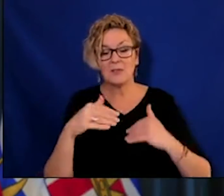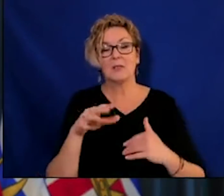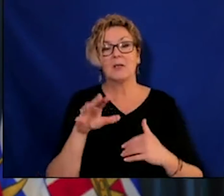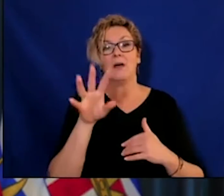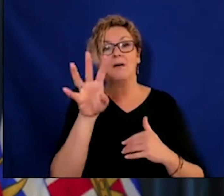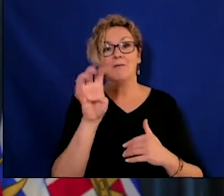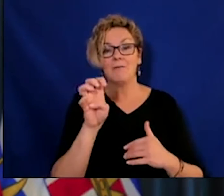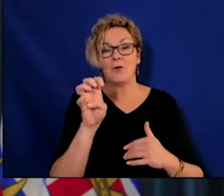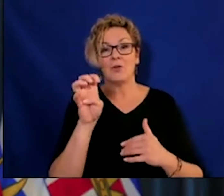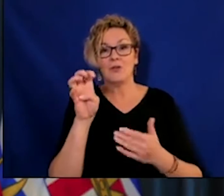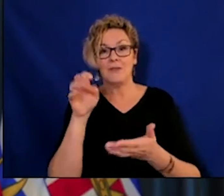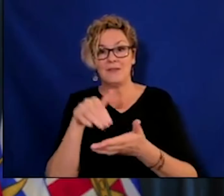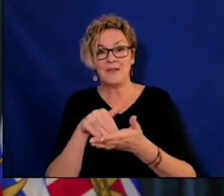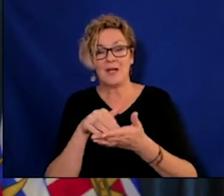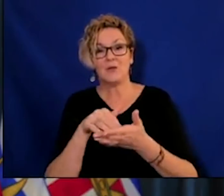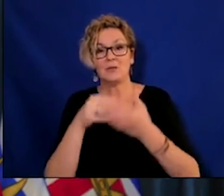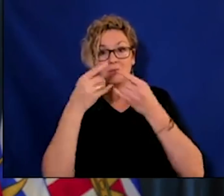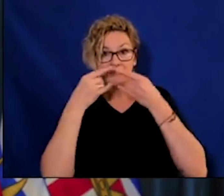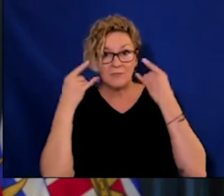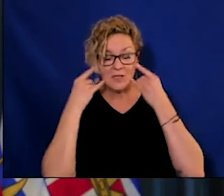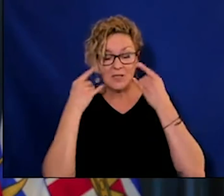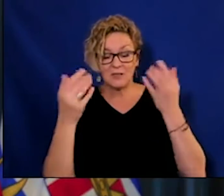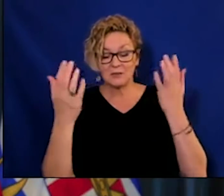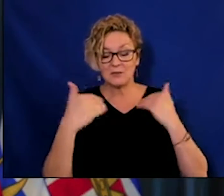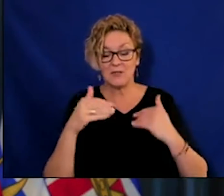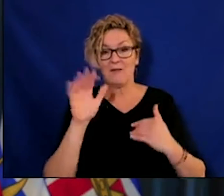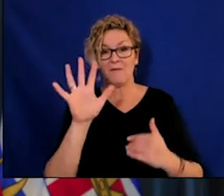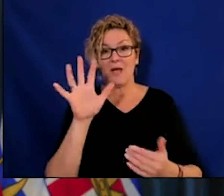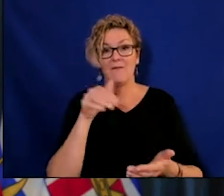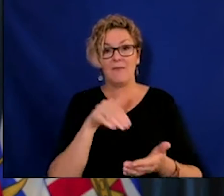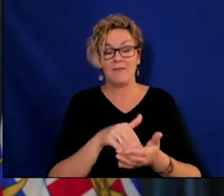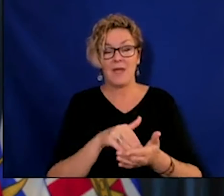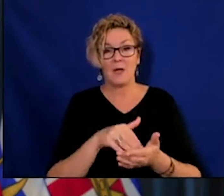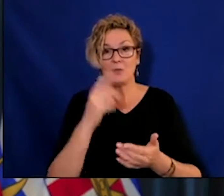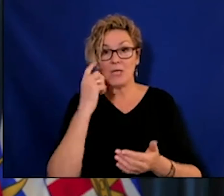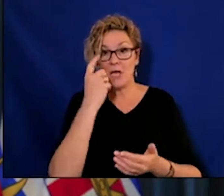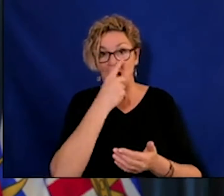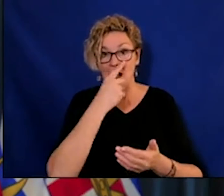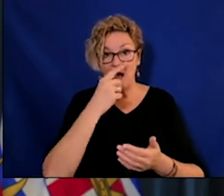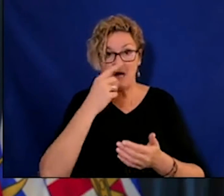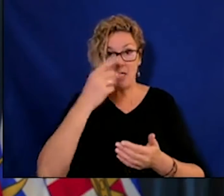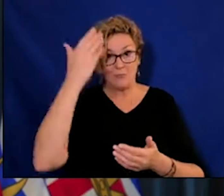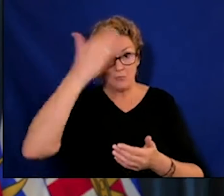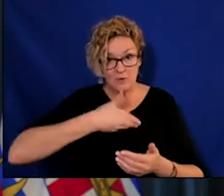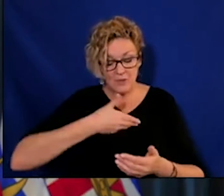4,292,350 surgical procedure masks, 5,100 pieces of eye protection,